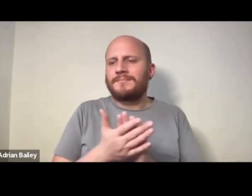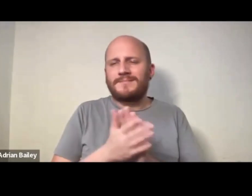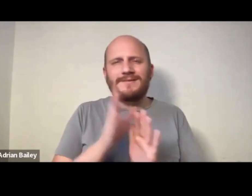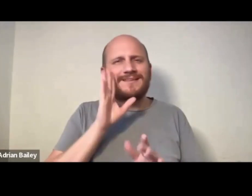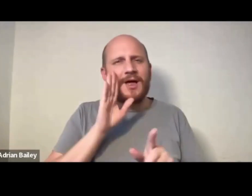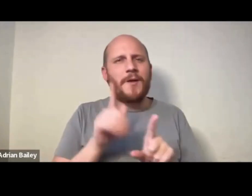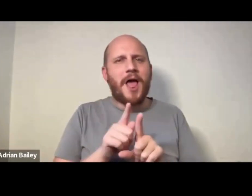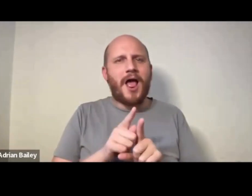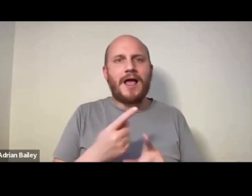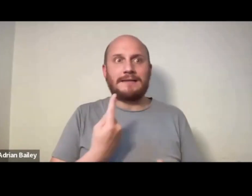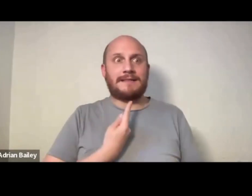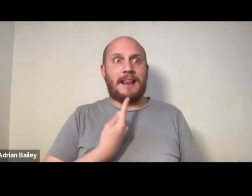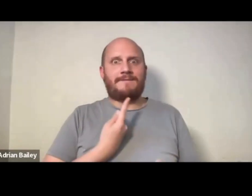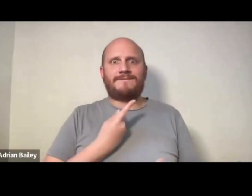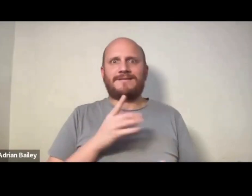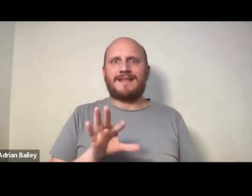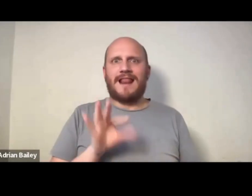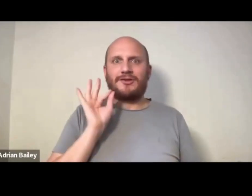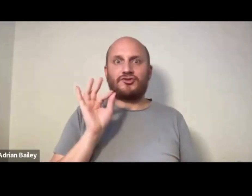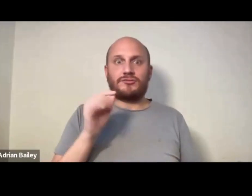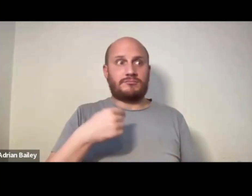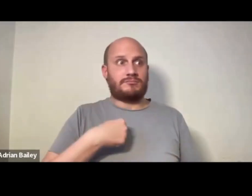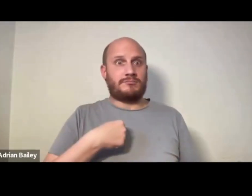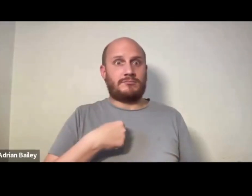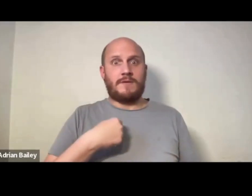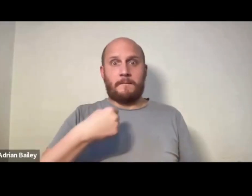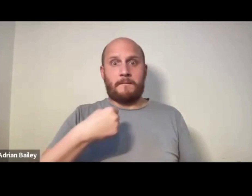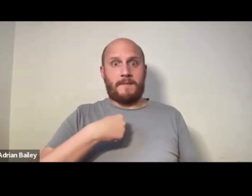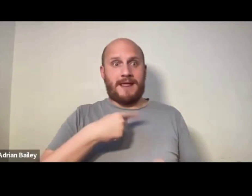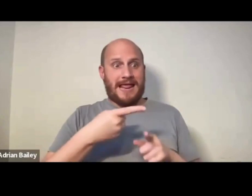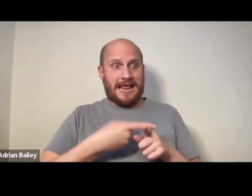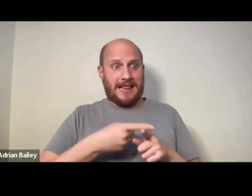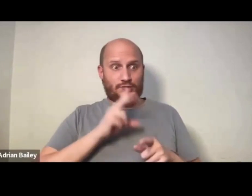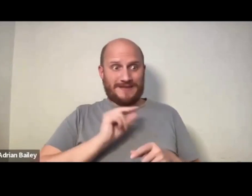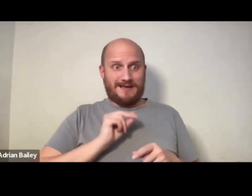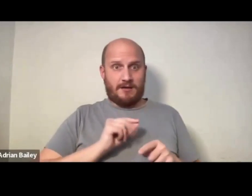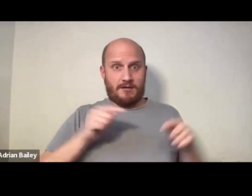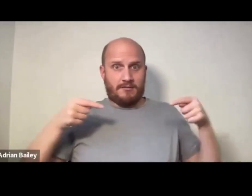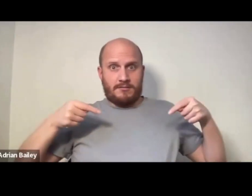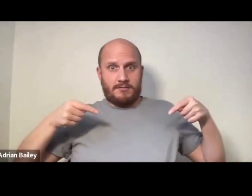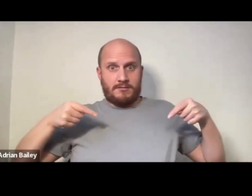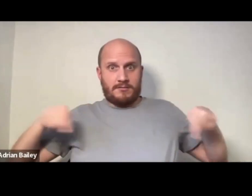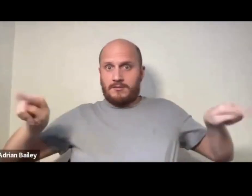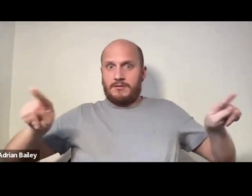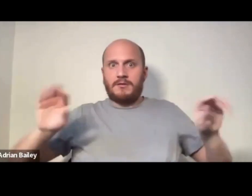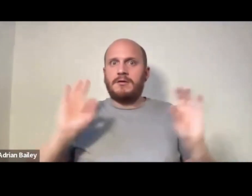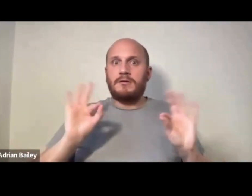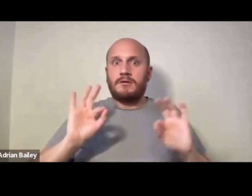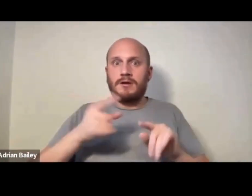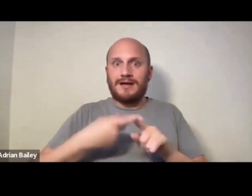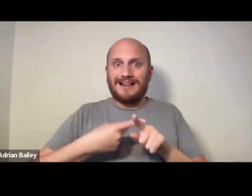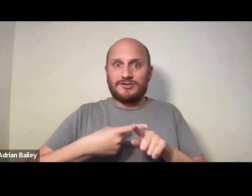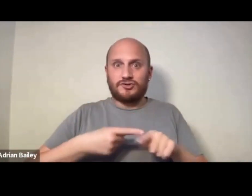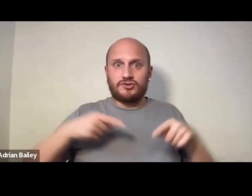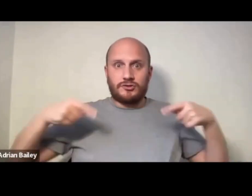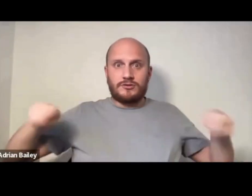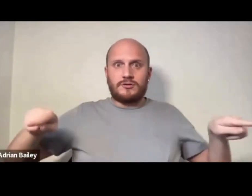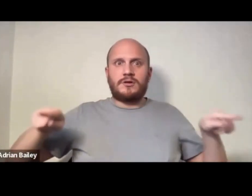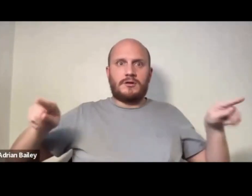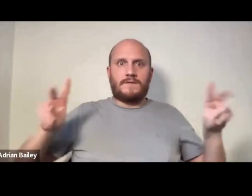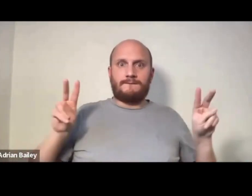English speaker in the group may have gotten a different experience from what they saw than non-English speakers as well.